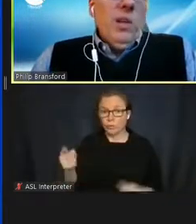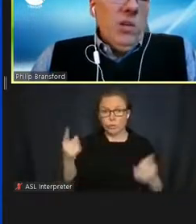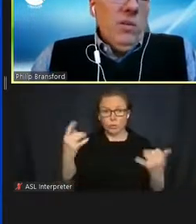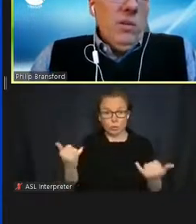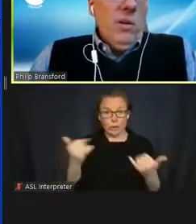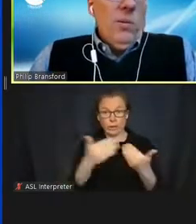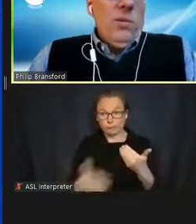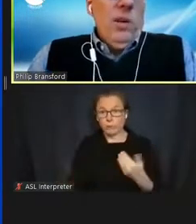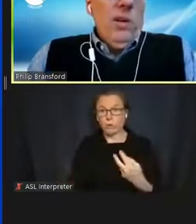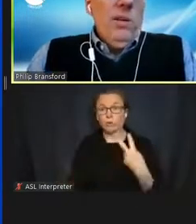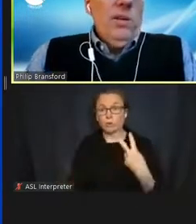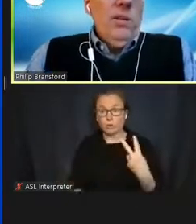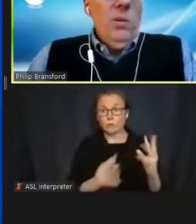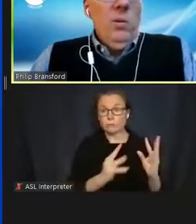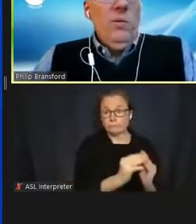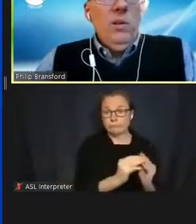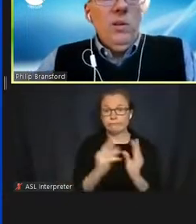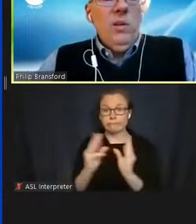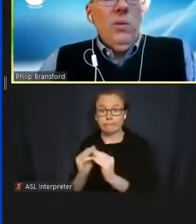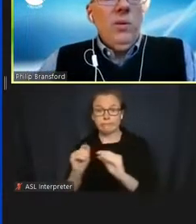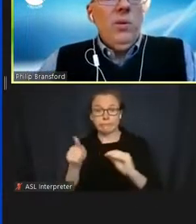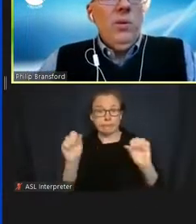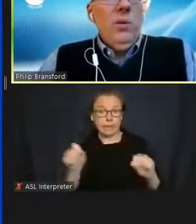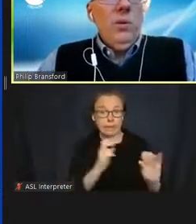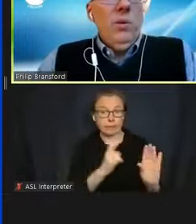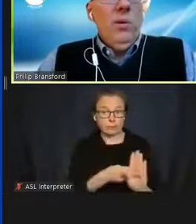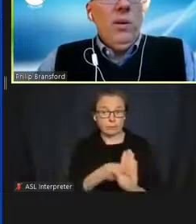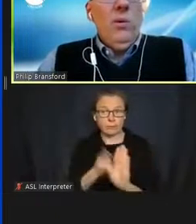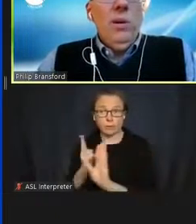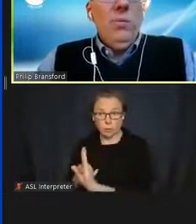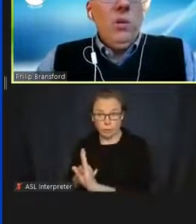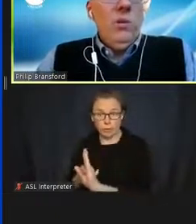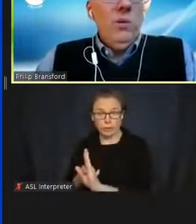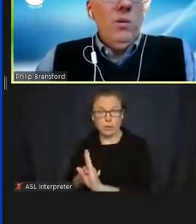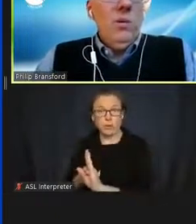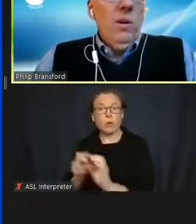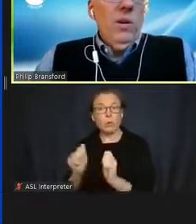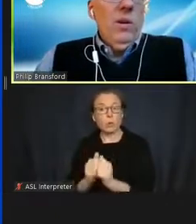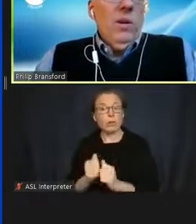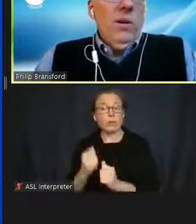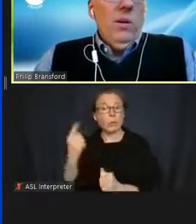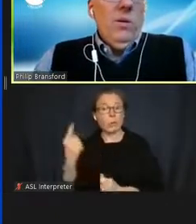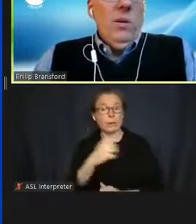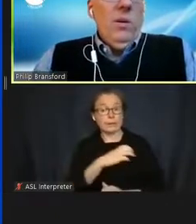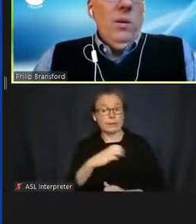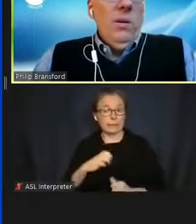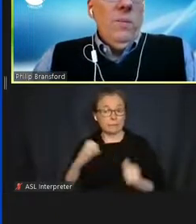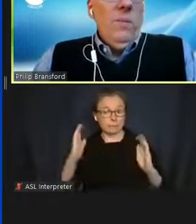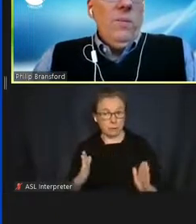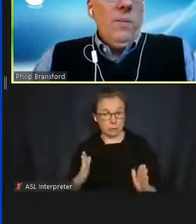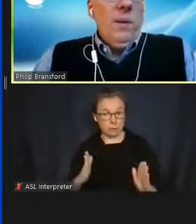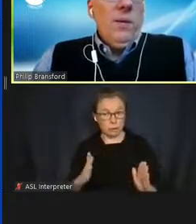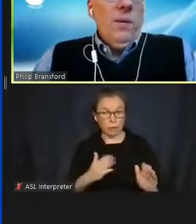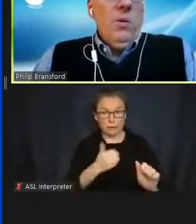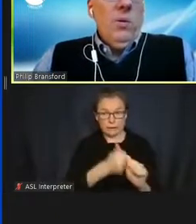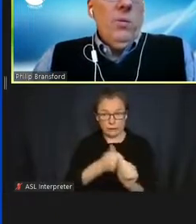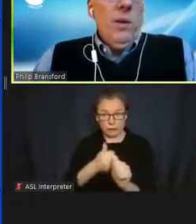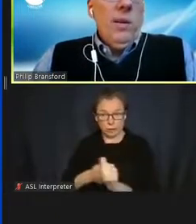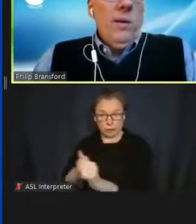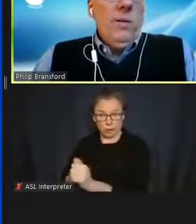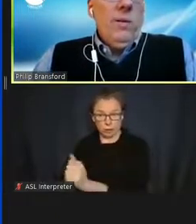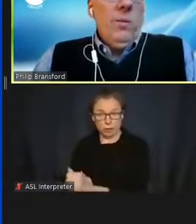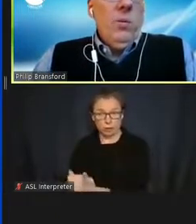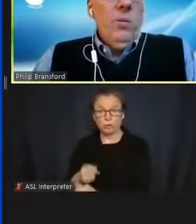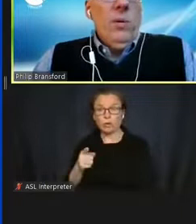two sessions, I will say, to visit with your county commissioner. You can go to